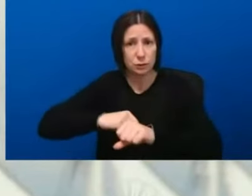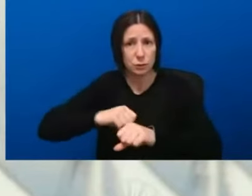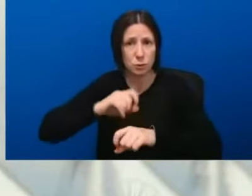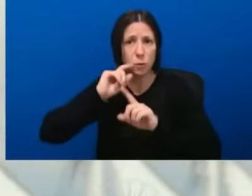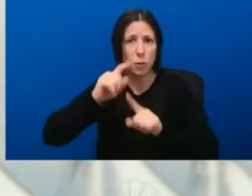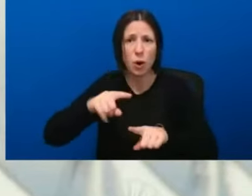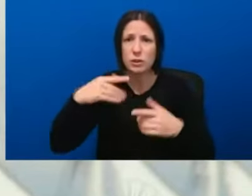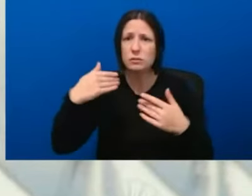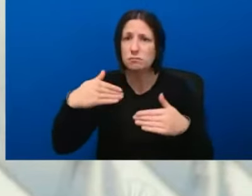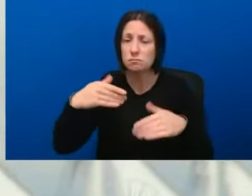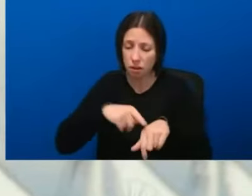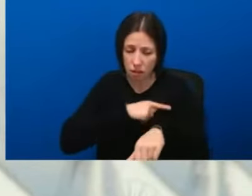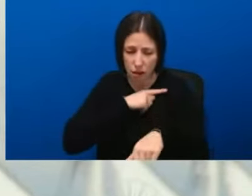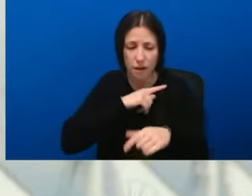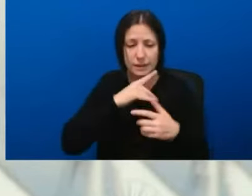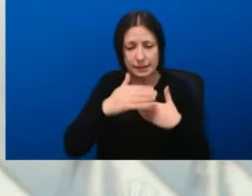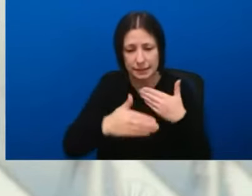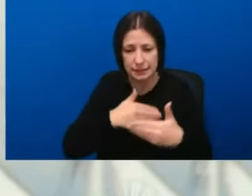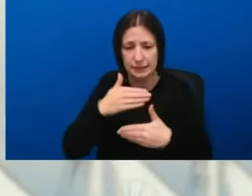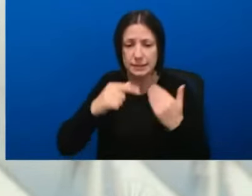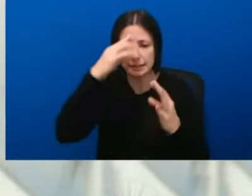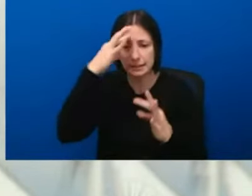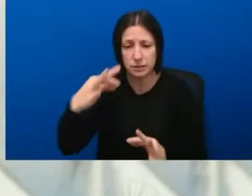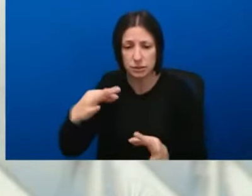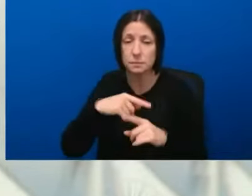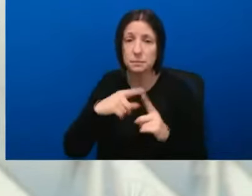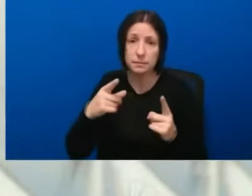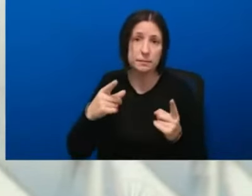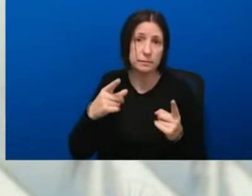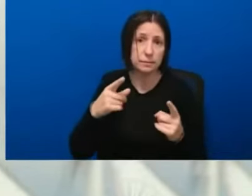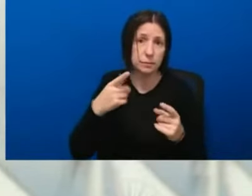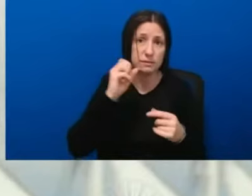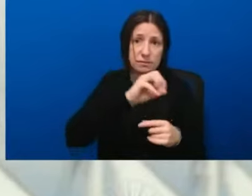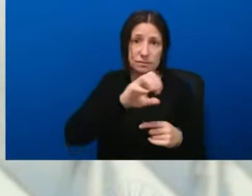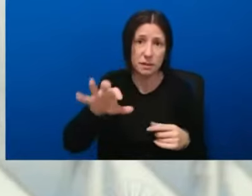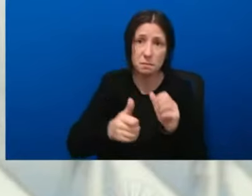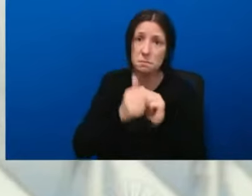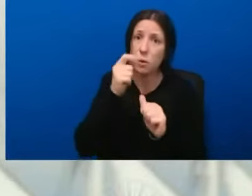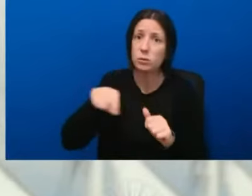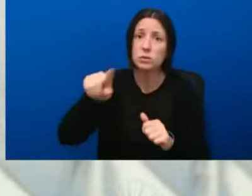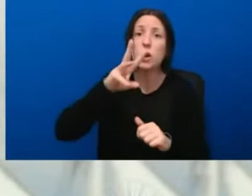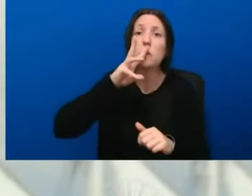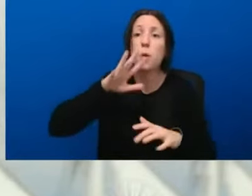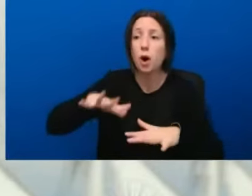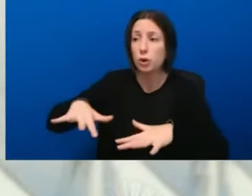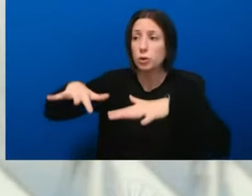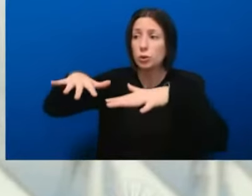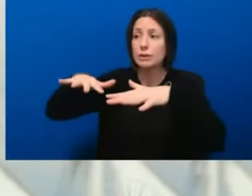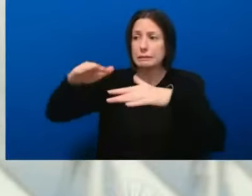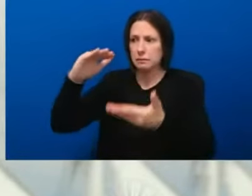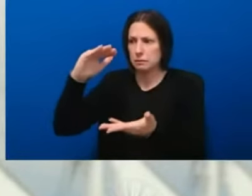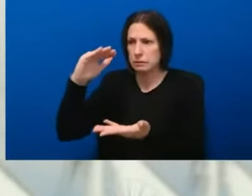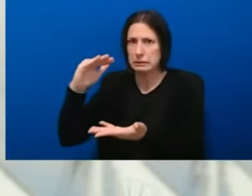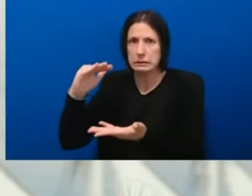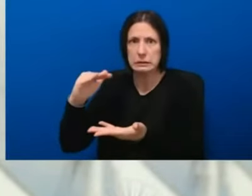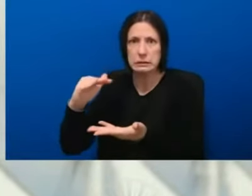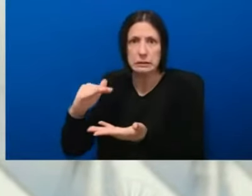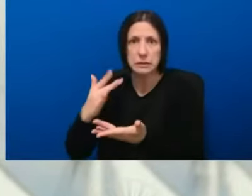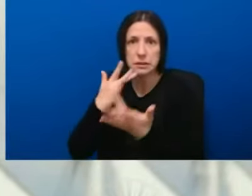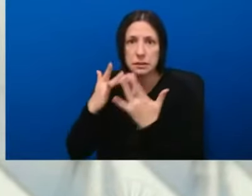And indeed, we're now, most of the water basins are at, as we've heard and we said, at level